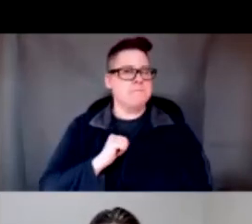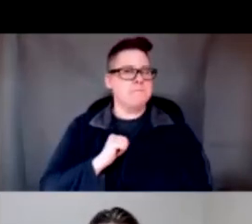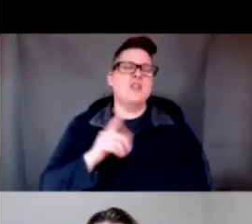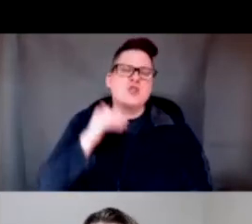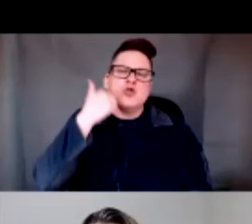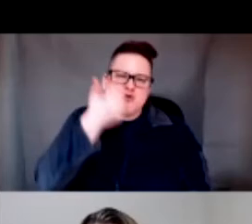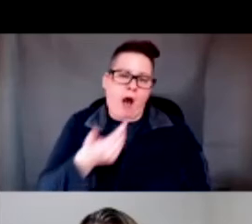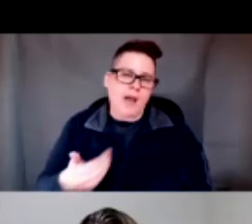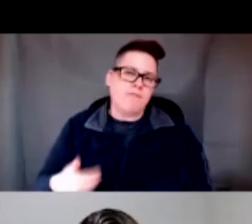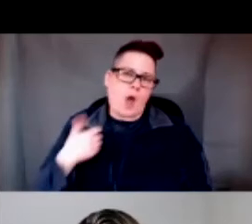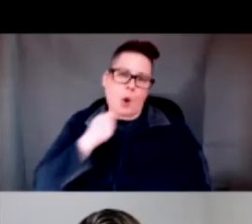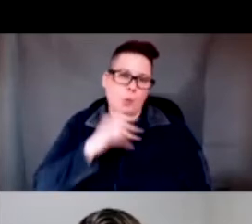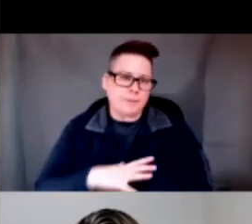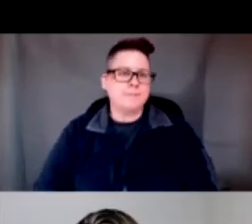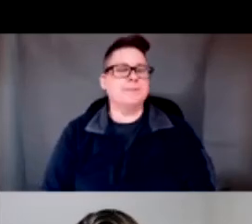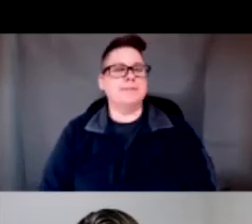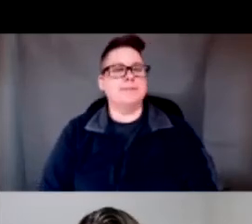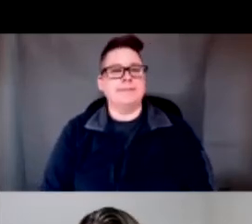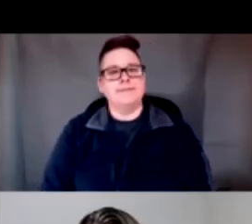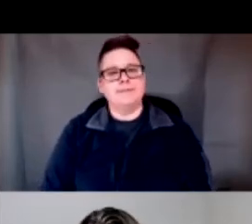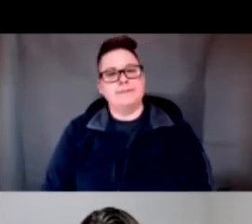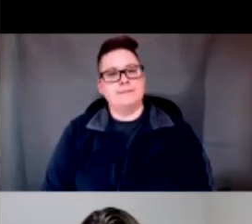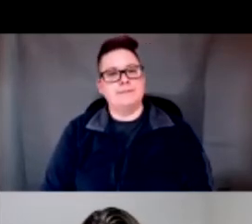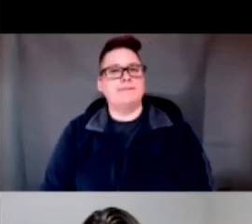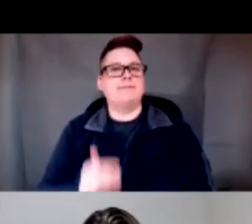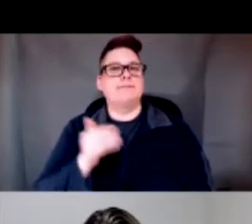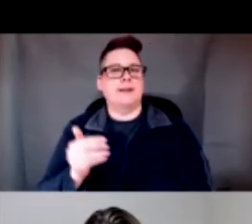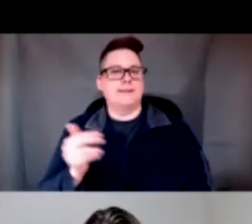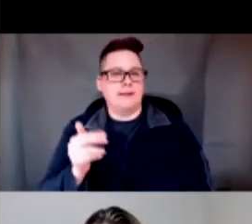young woman. So, next slide.